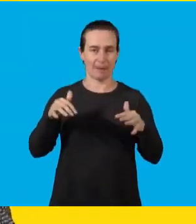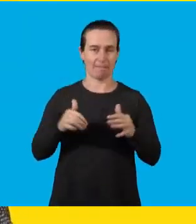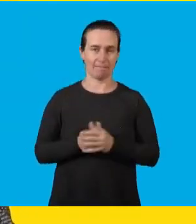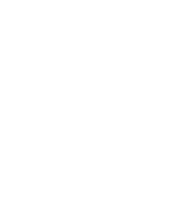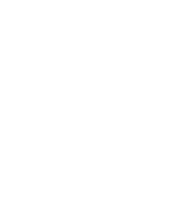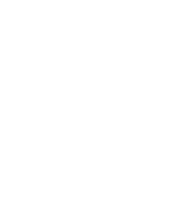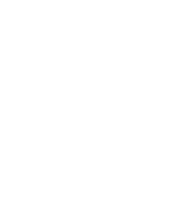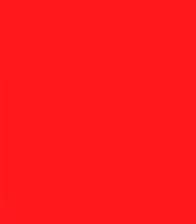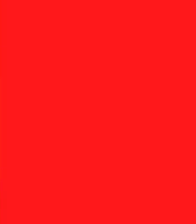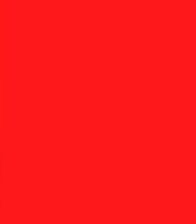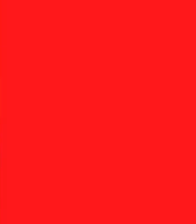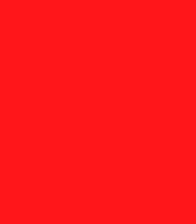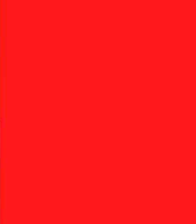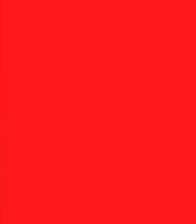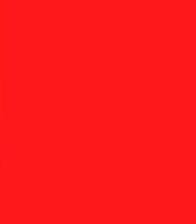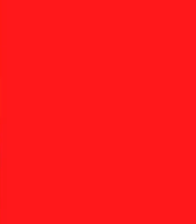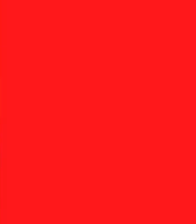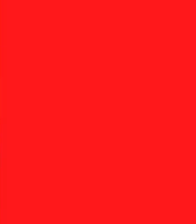exams.